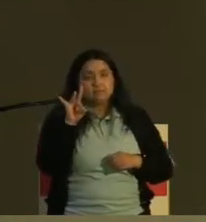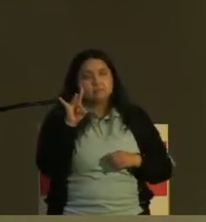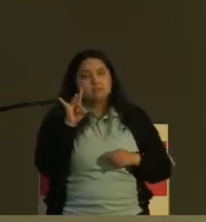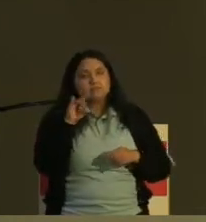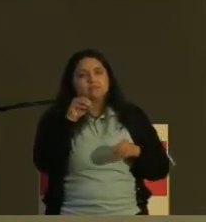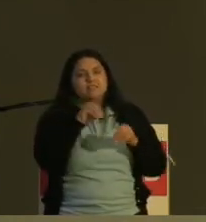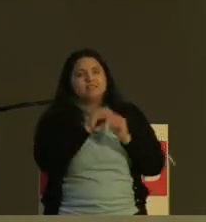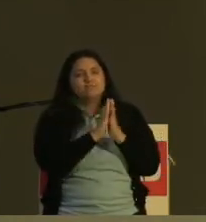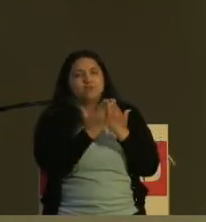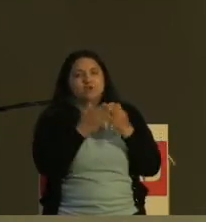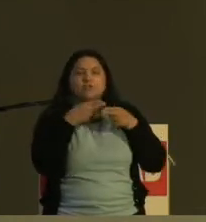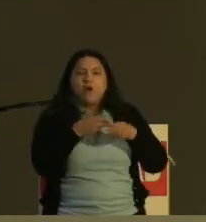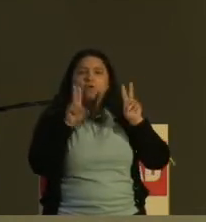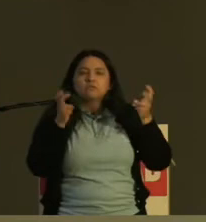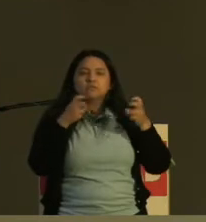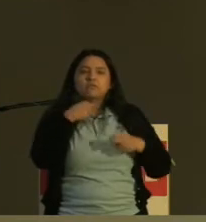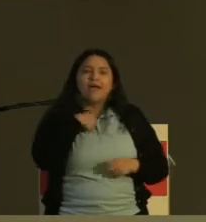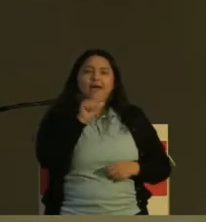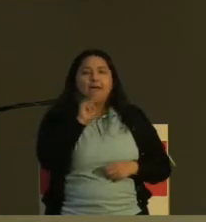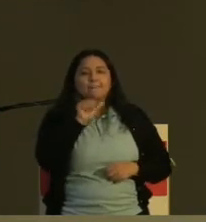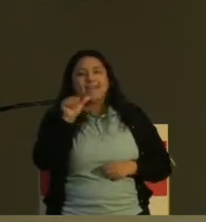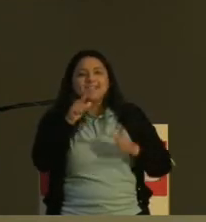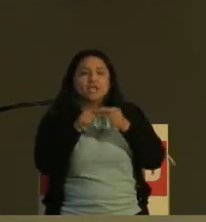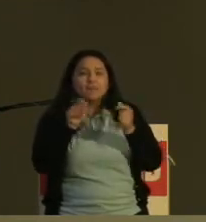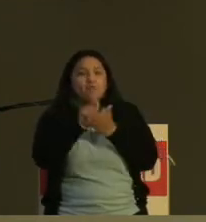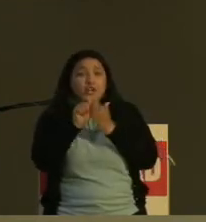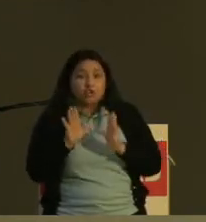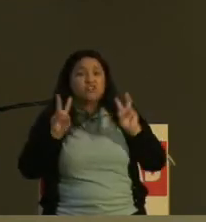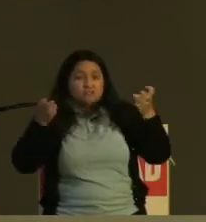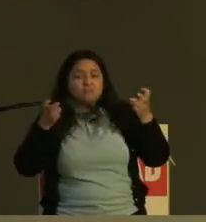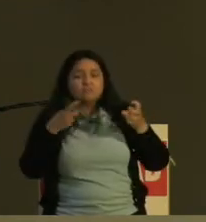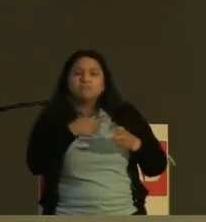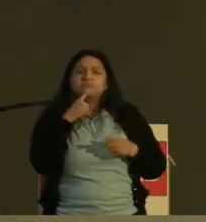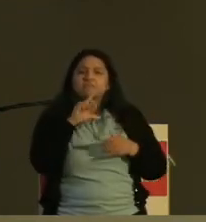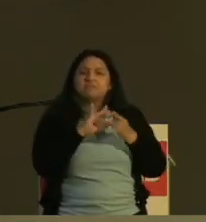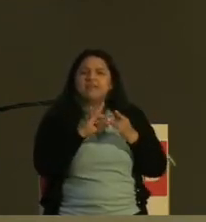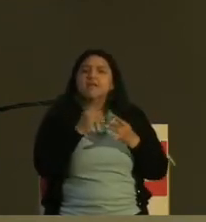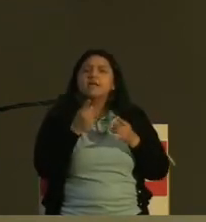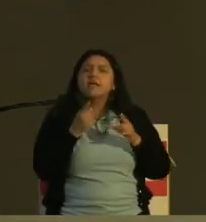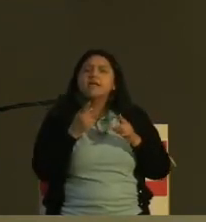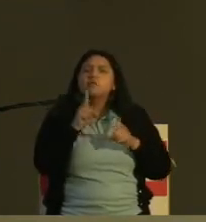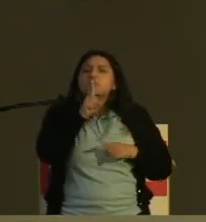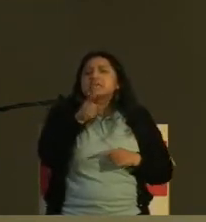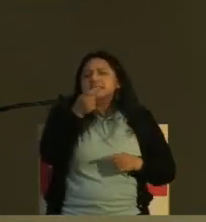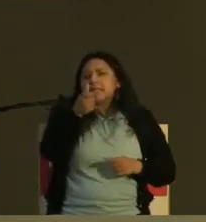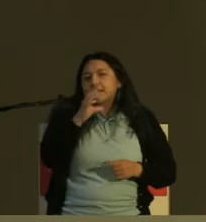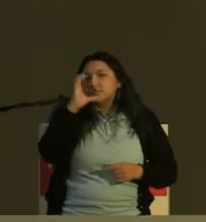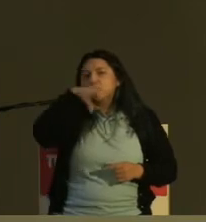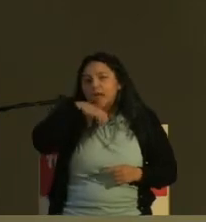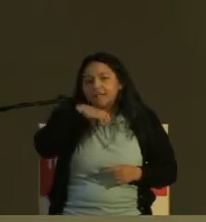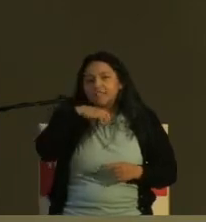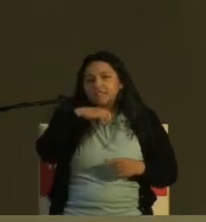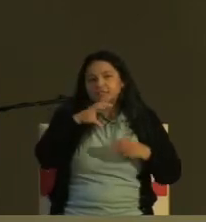in a novel called I Am a Japanese Writer, expresses this slightly strange notion more beautifully